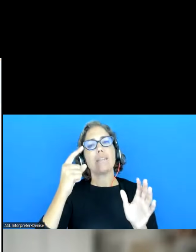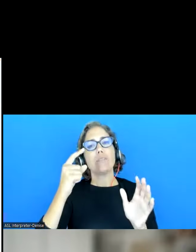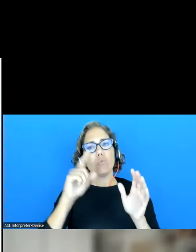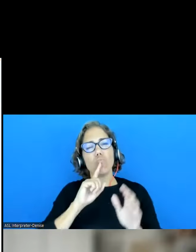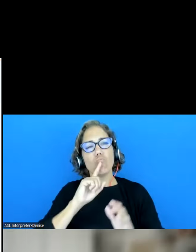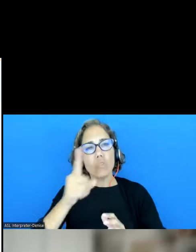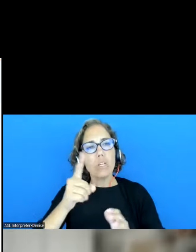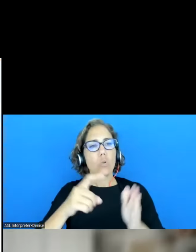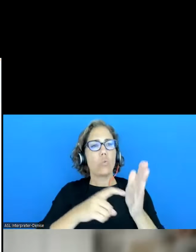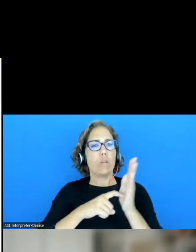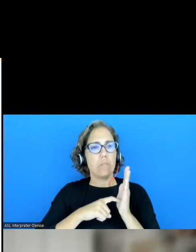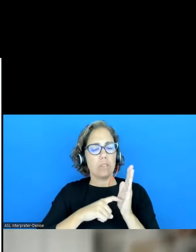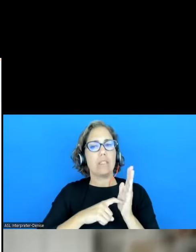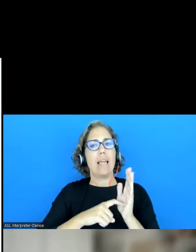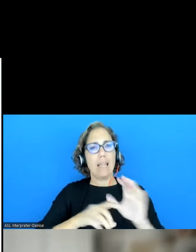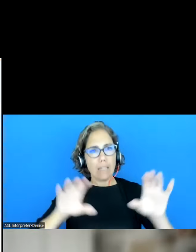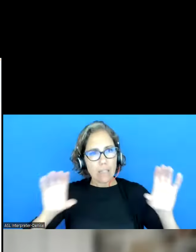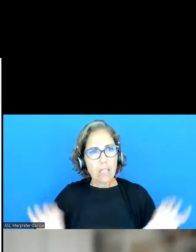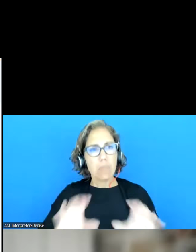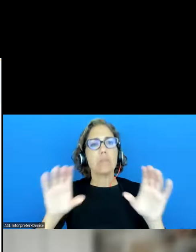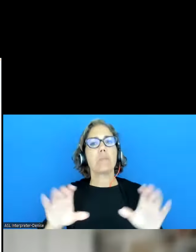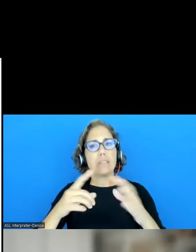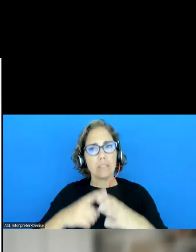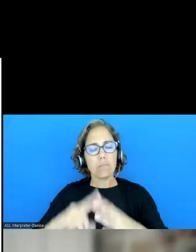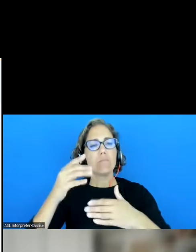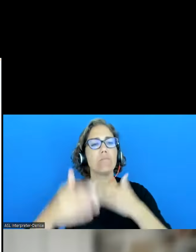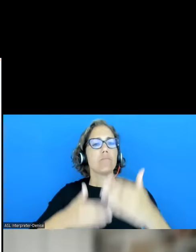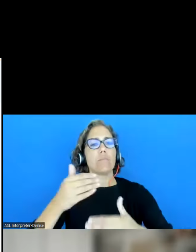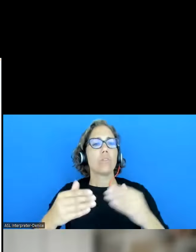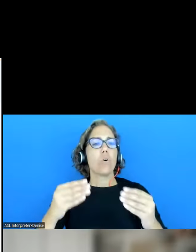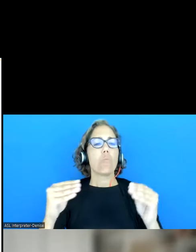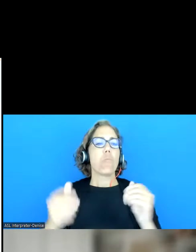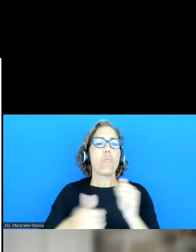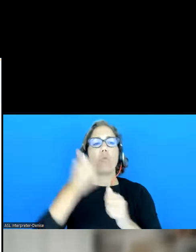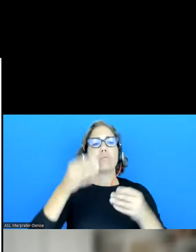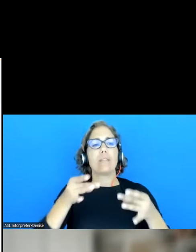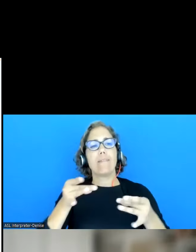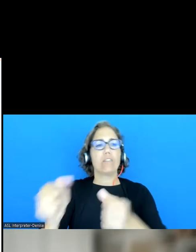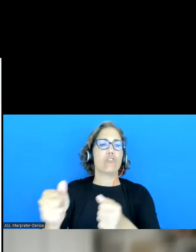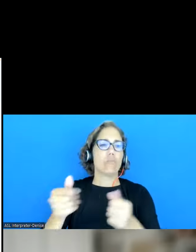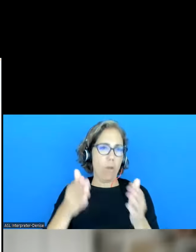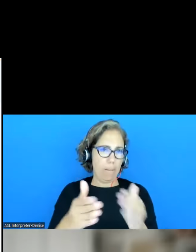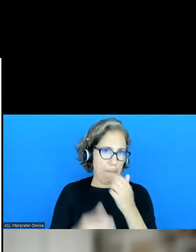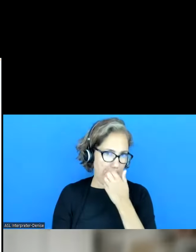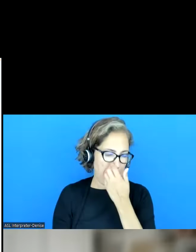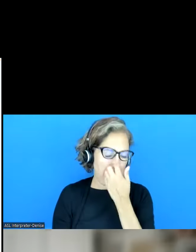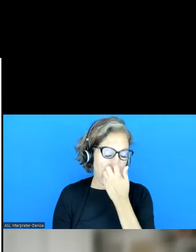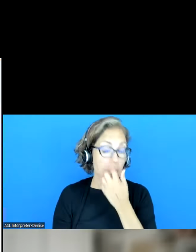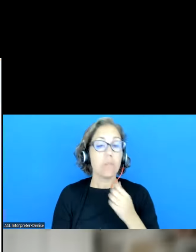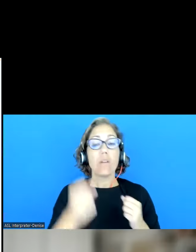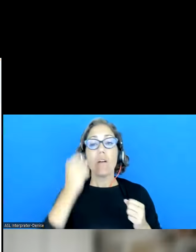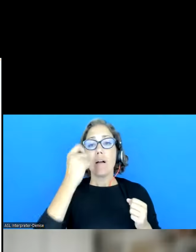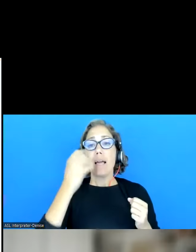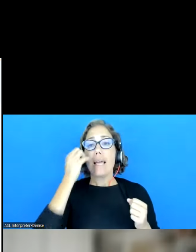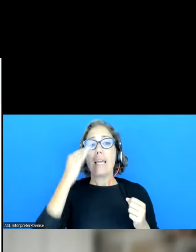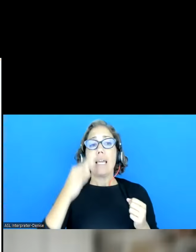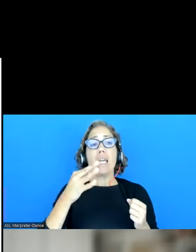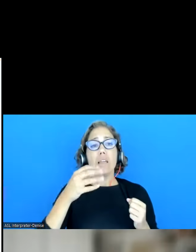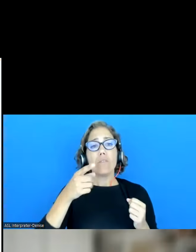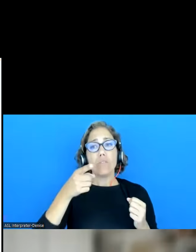and implementing the most efficient way to do it. For sure, if you keep